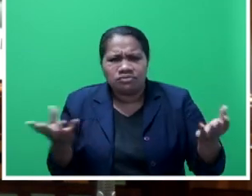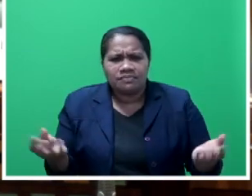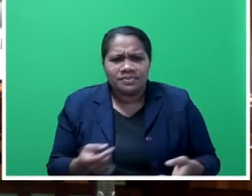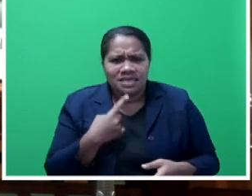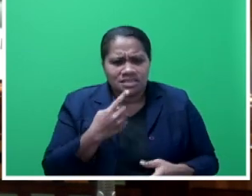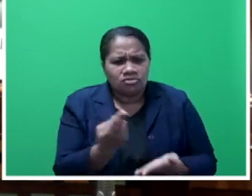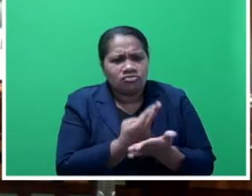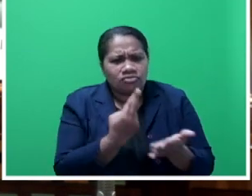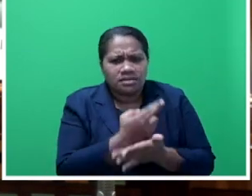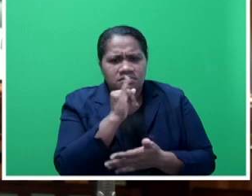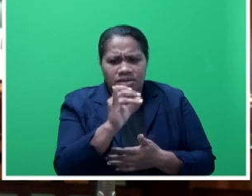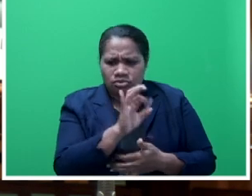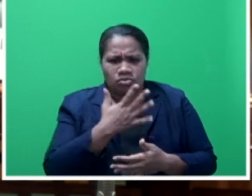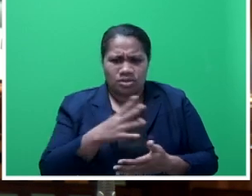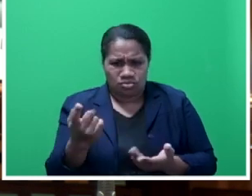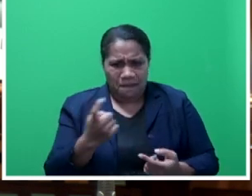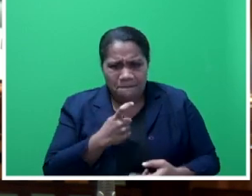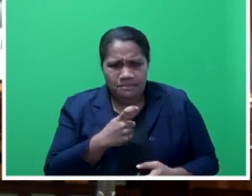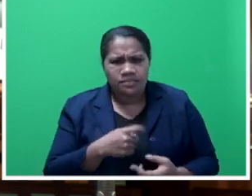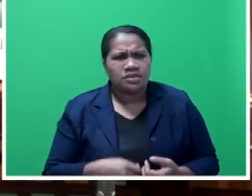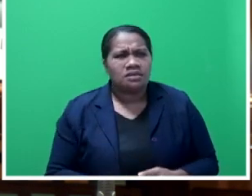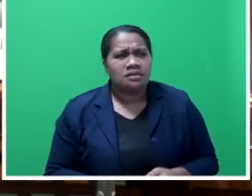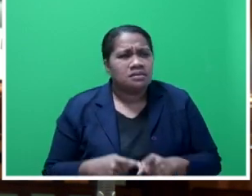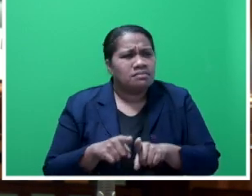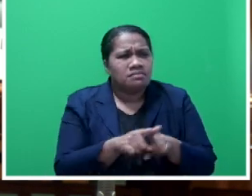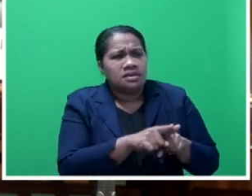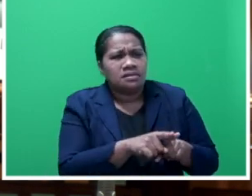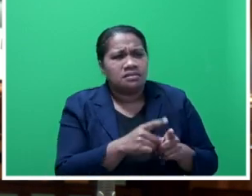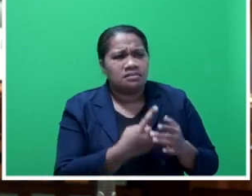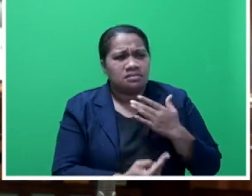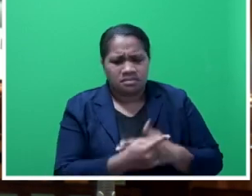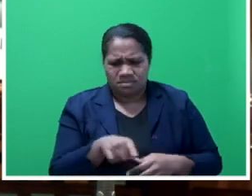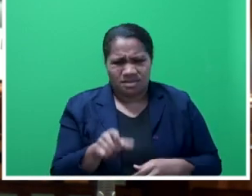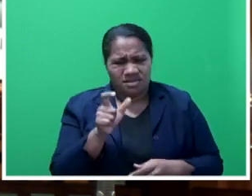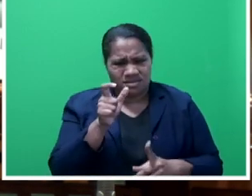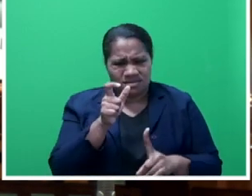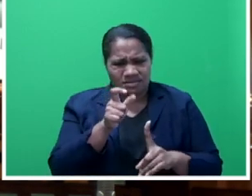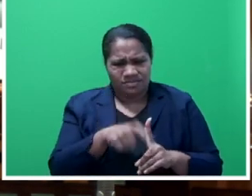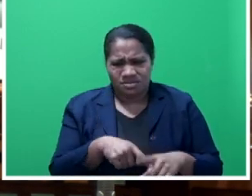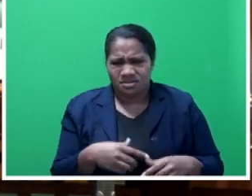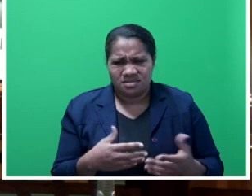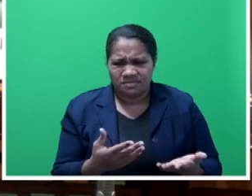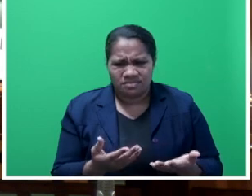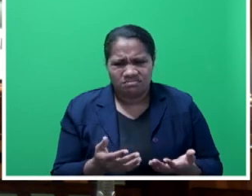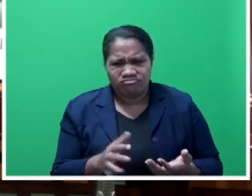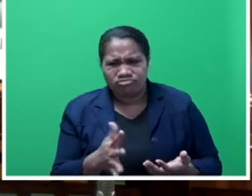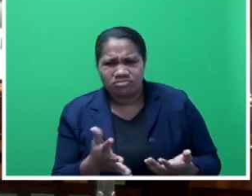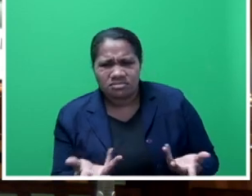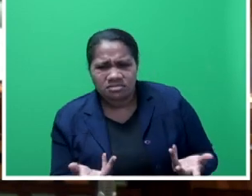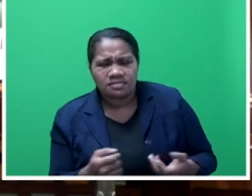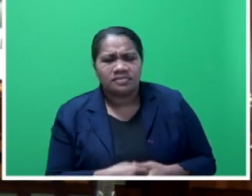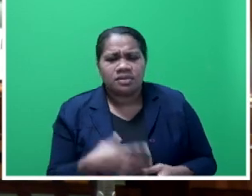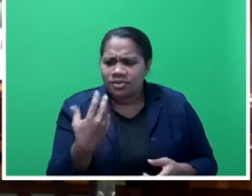but you don't want to come forward, then obviously it would mean the person is perhaps being disingenuous. We have had people, Mr. Speaker, sir,